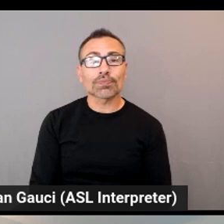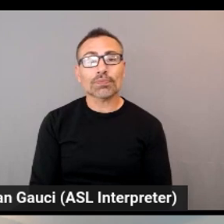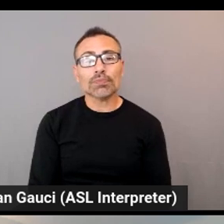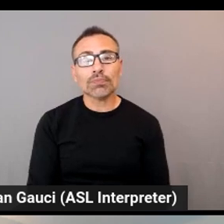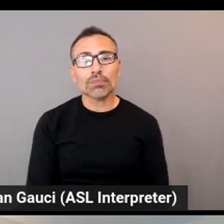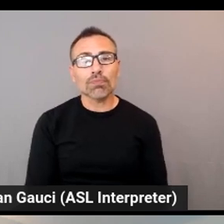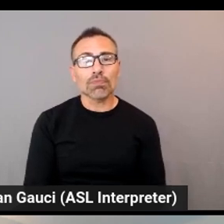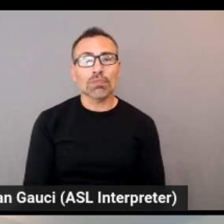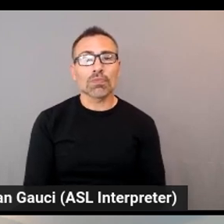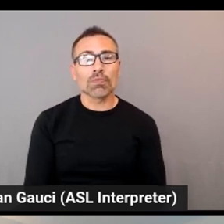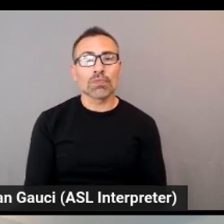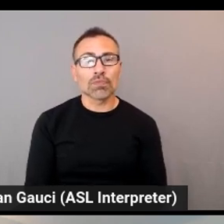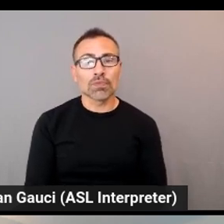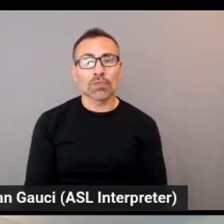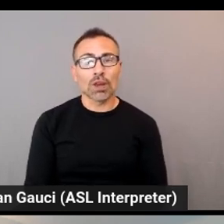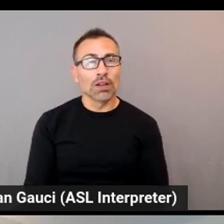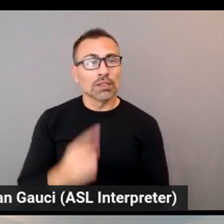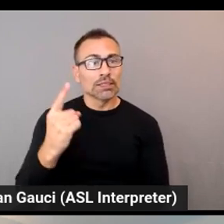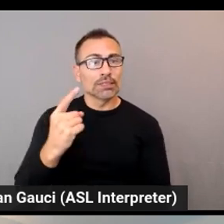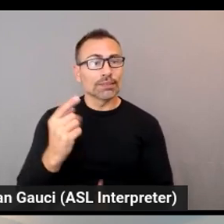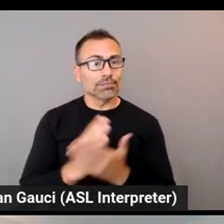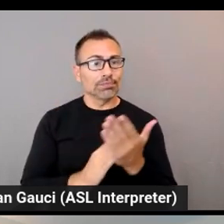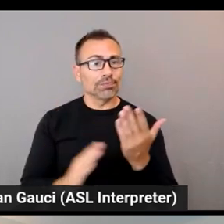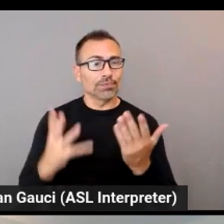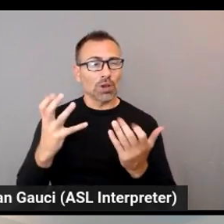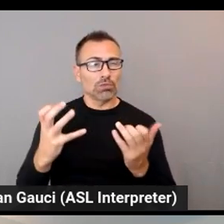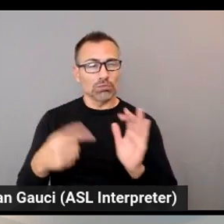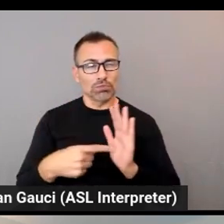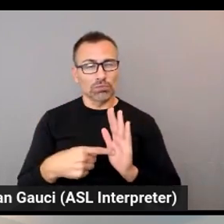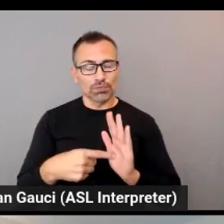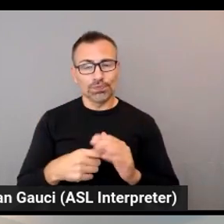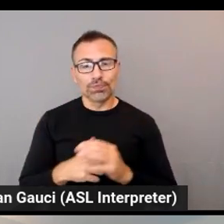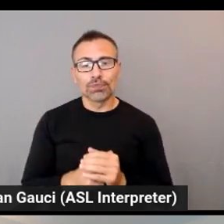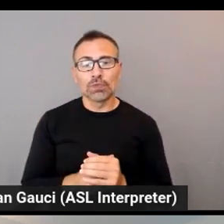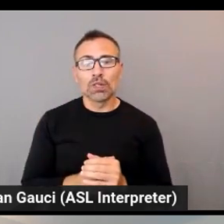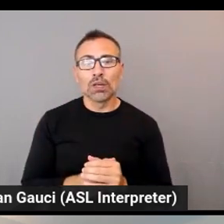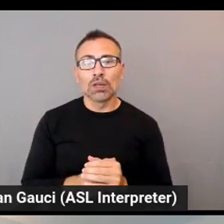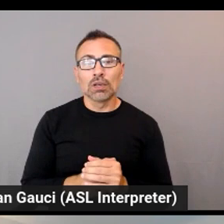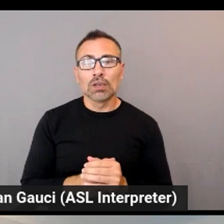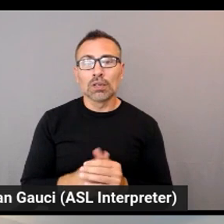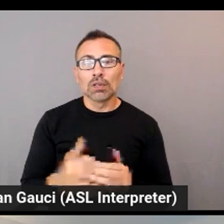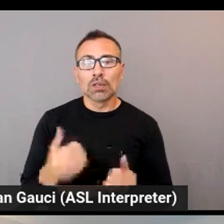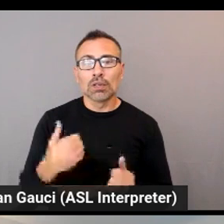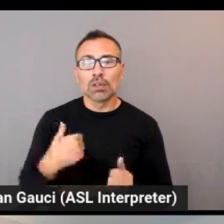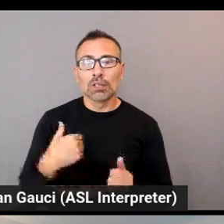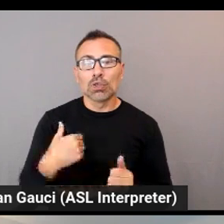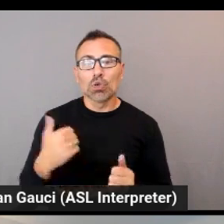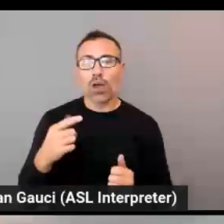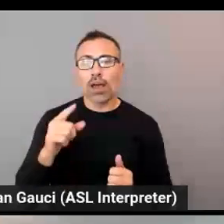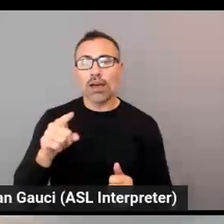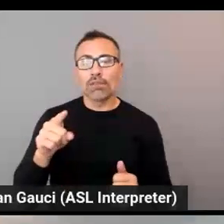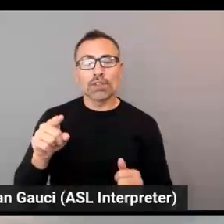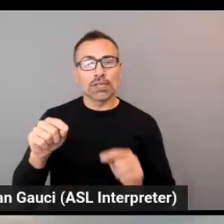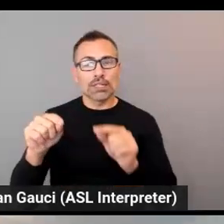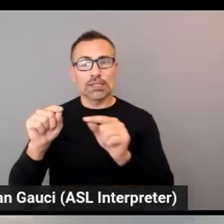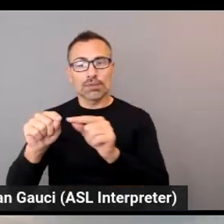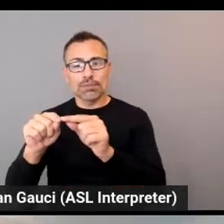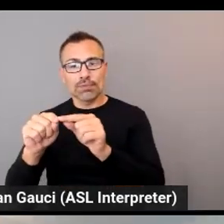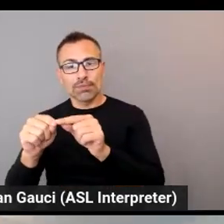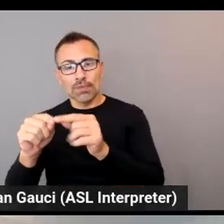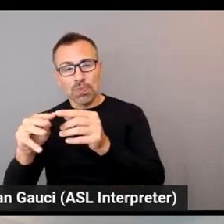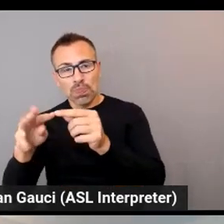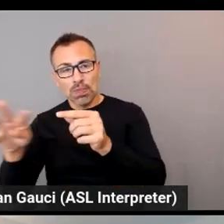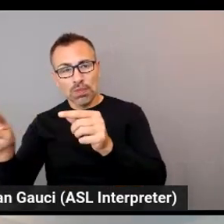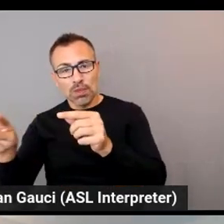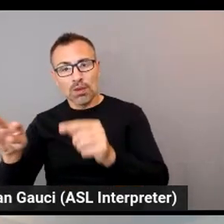The other aspect that I wanted to highlight for you is that you have these little, what we call these facets, these ports on the side. The